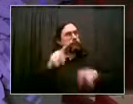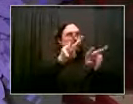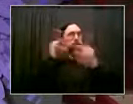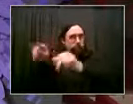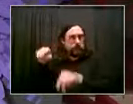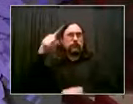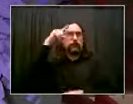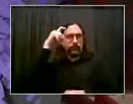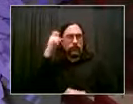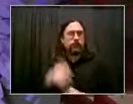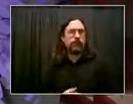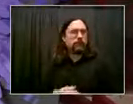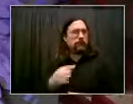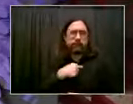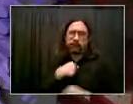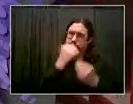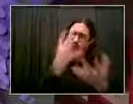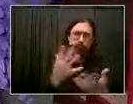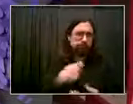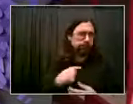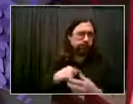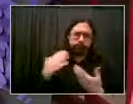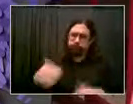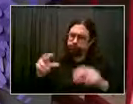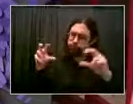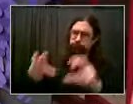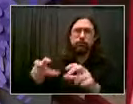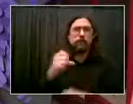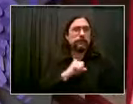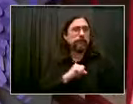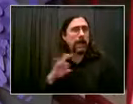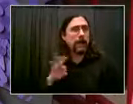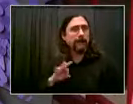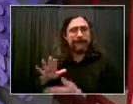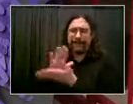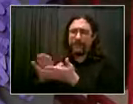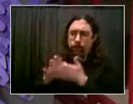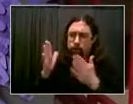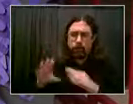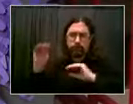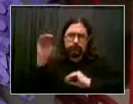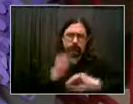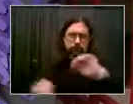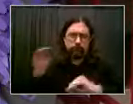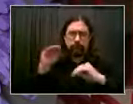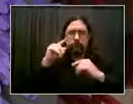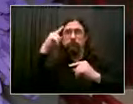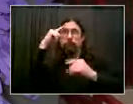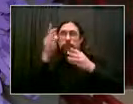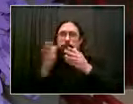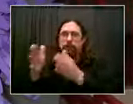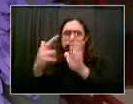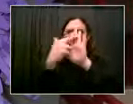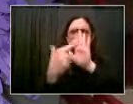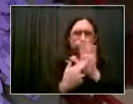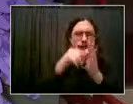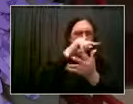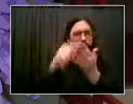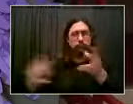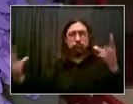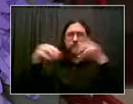as the chancellor and an educator, but as a mother, am so grateful to each and every one of them. It's your turn, DOE.